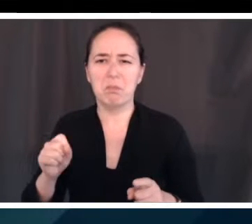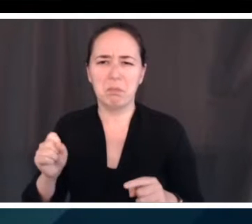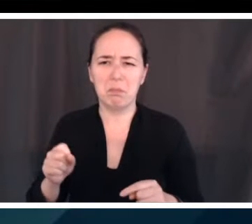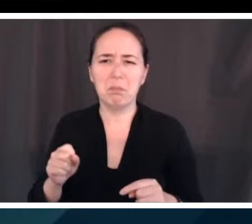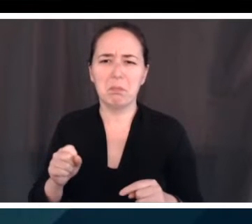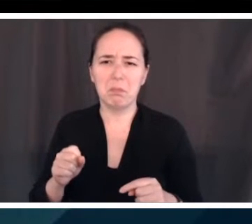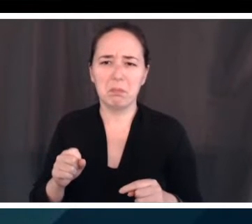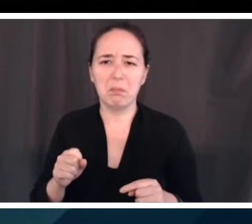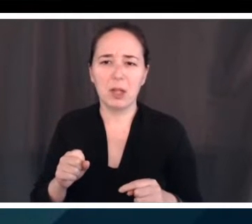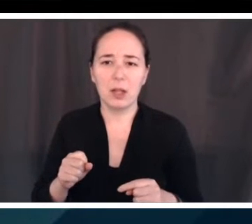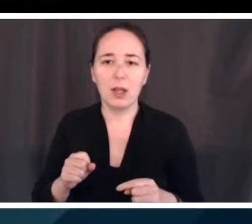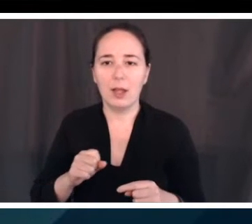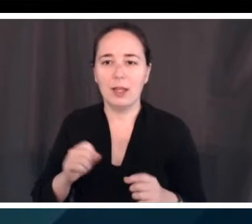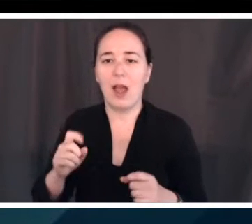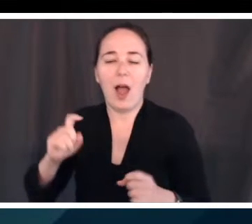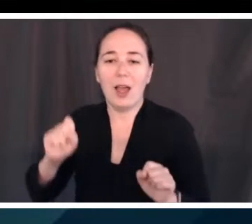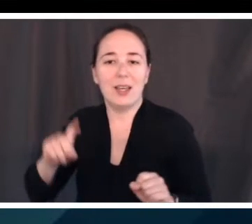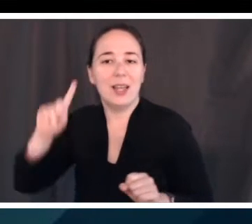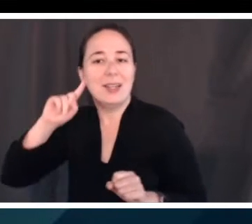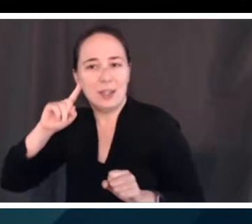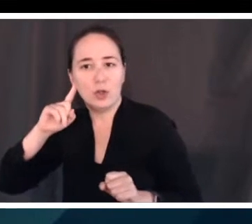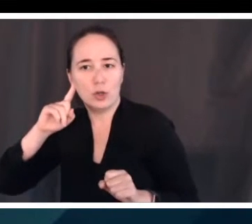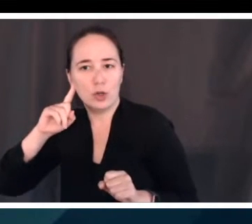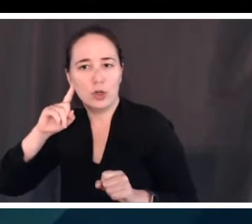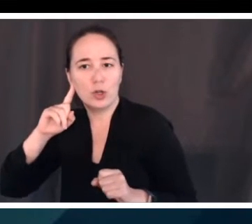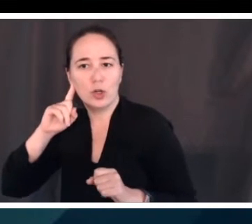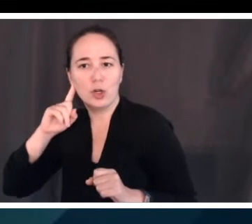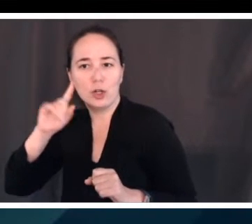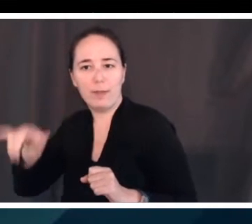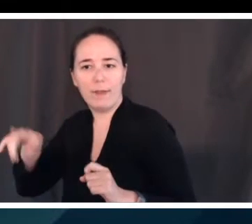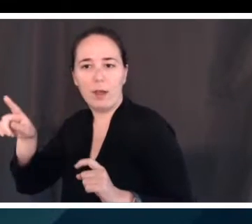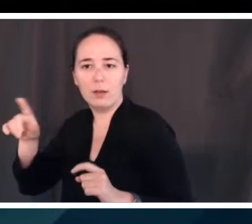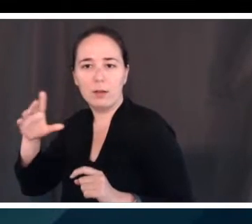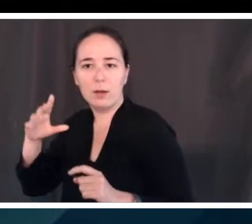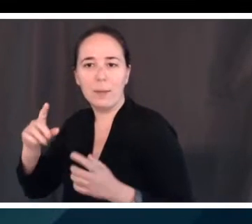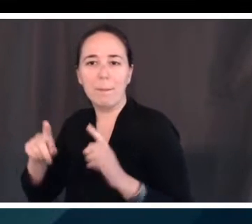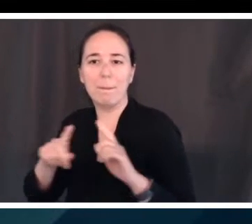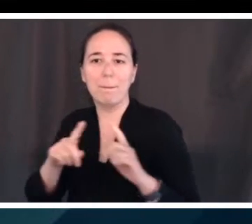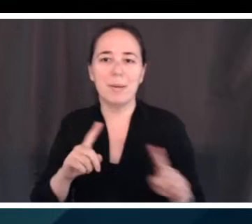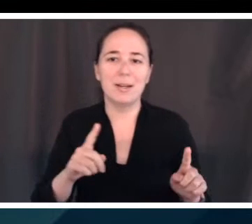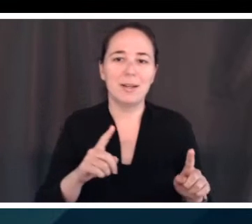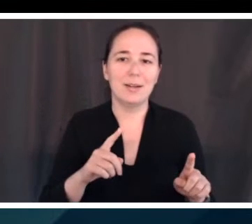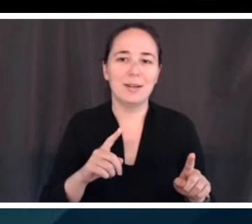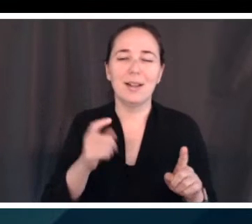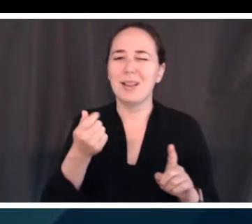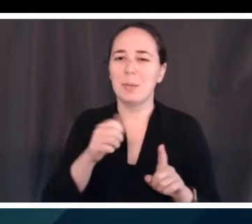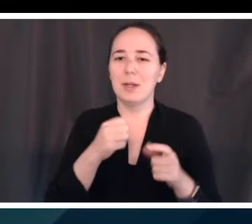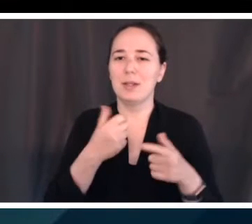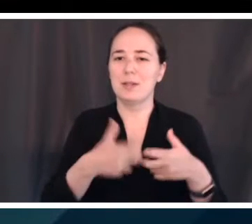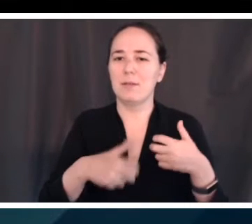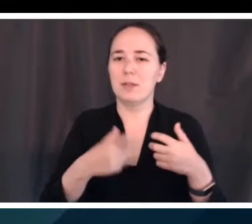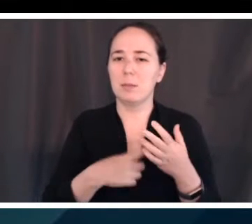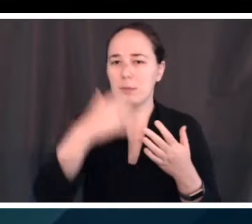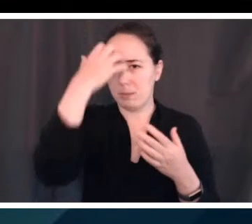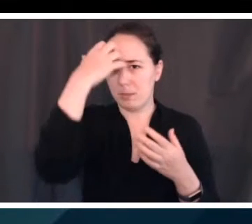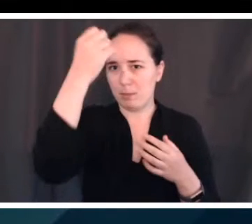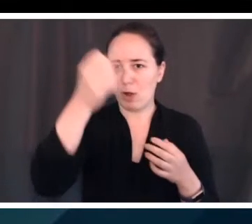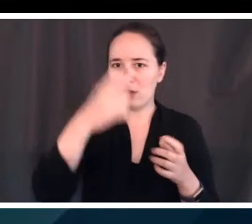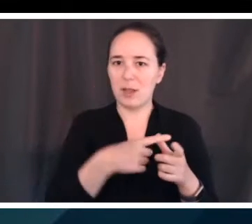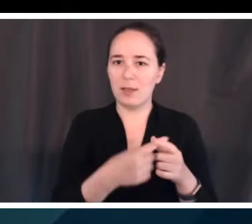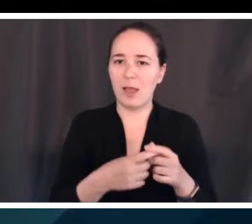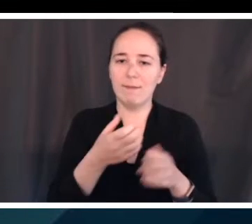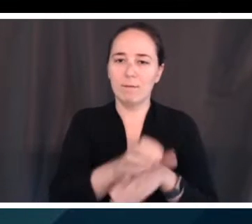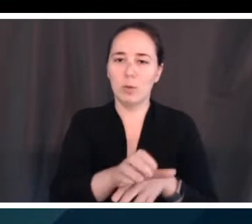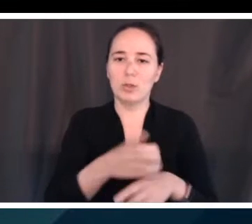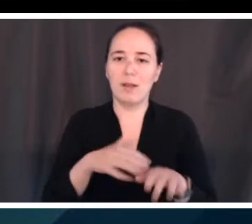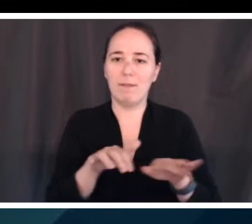mind always can hear what it is. The trick is in memorizing it and then making my fingers do what I've